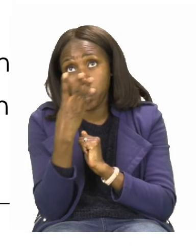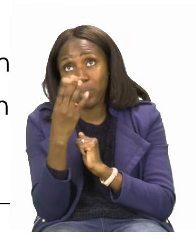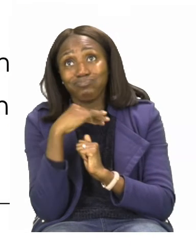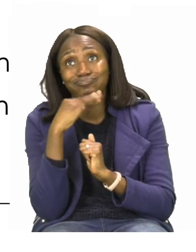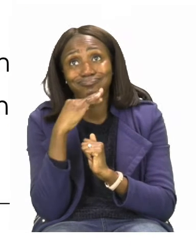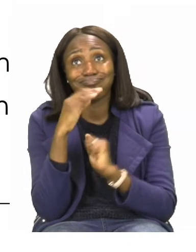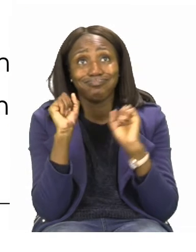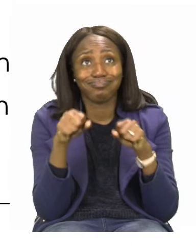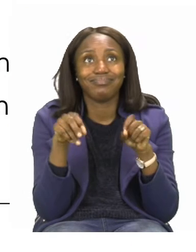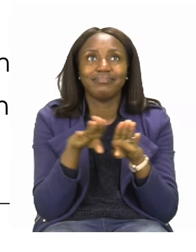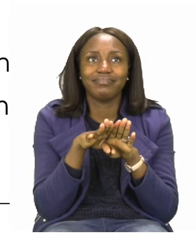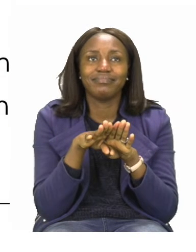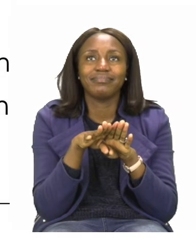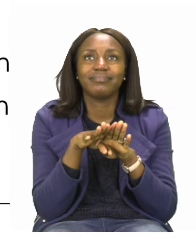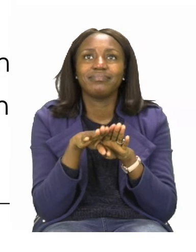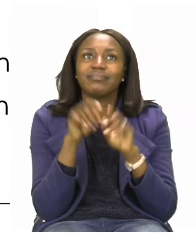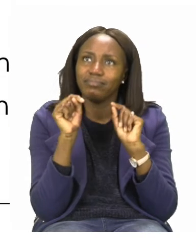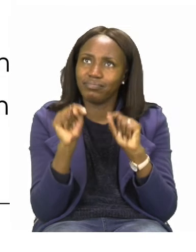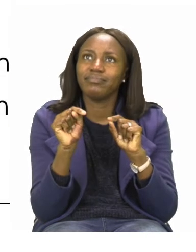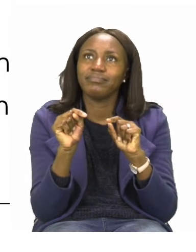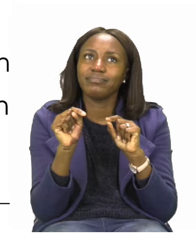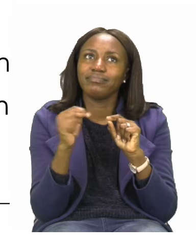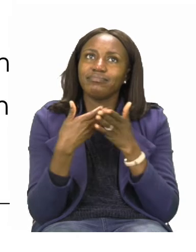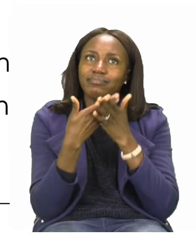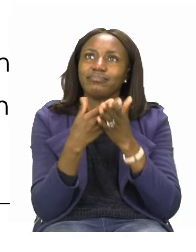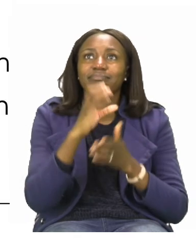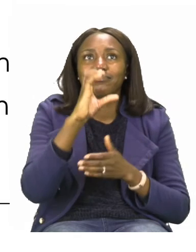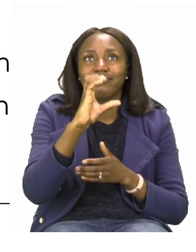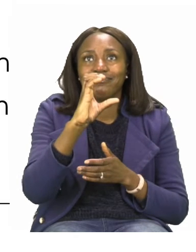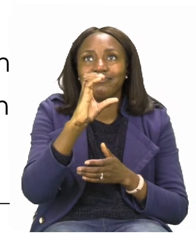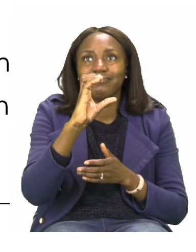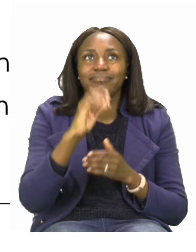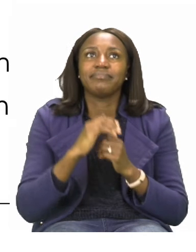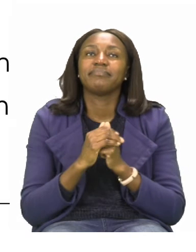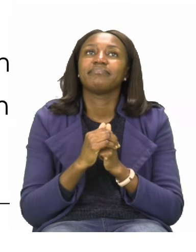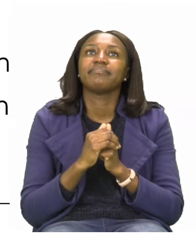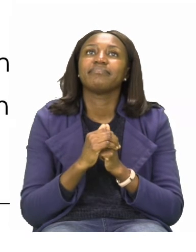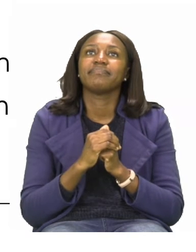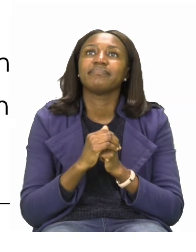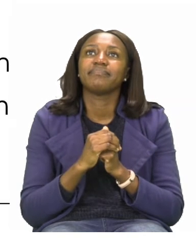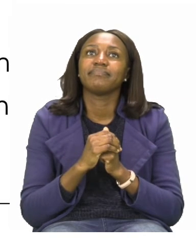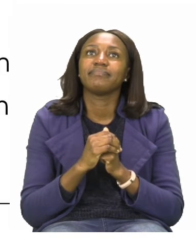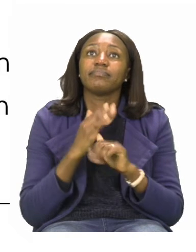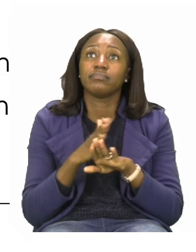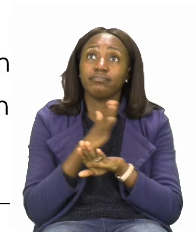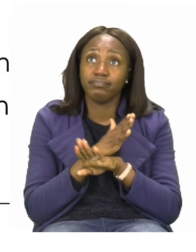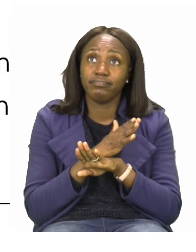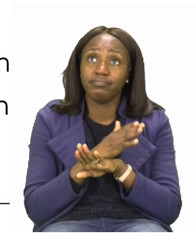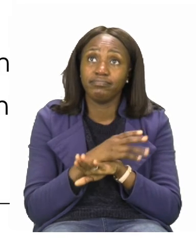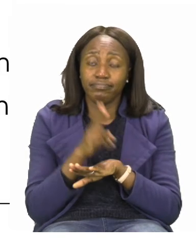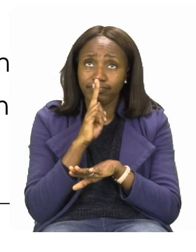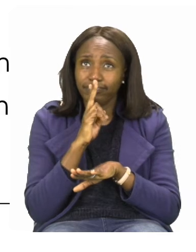do. Today, we are going to do C together. Remember, before answering or trying